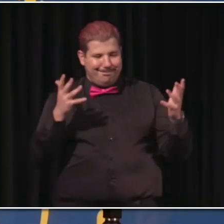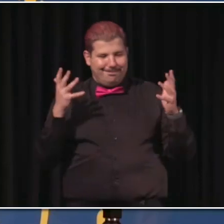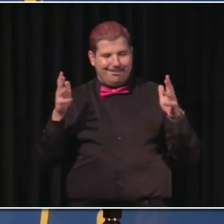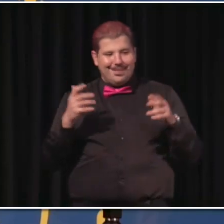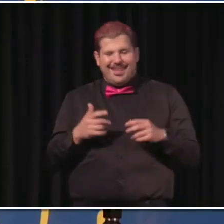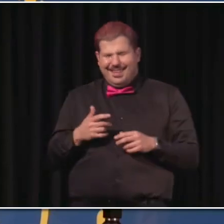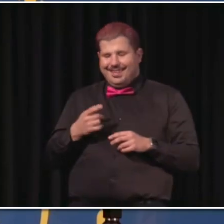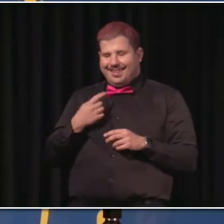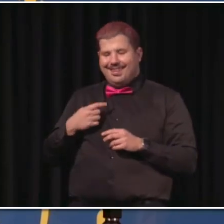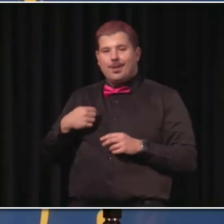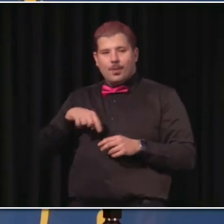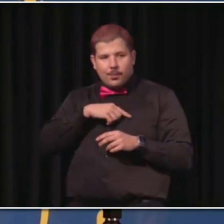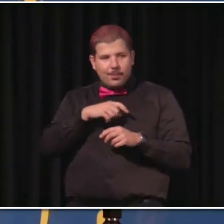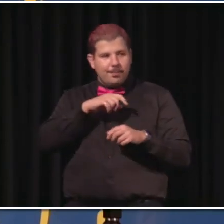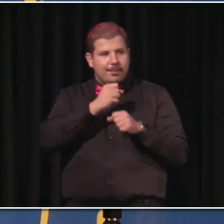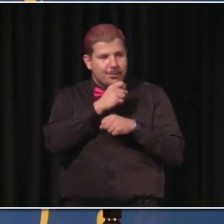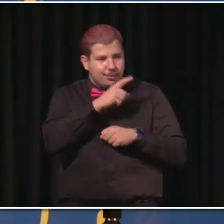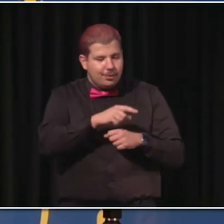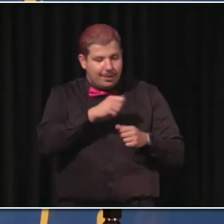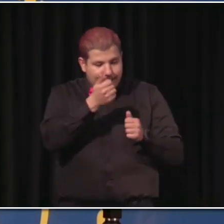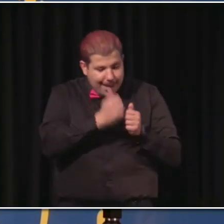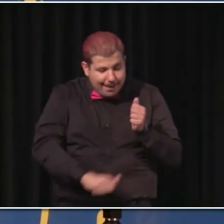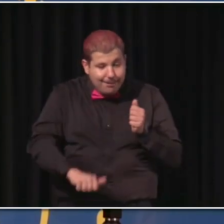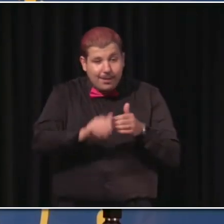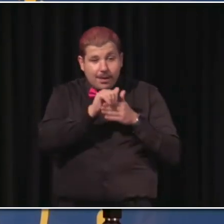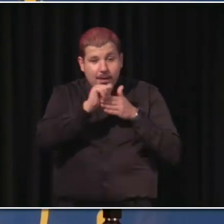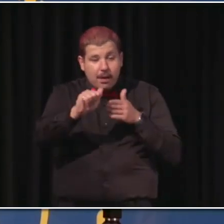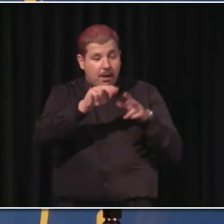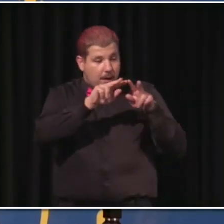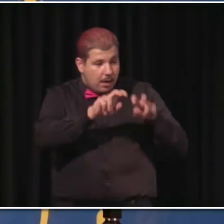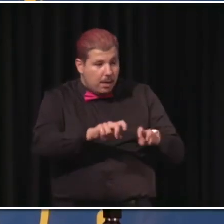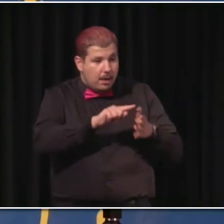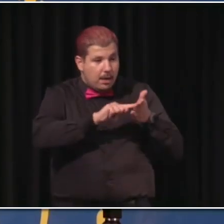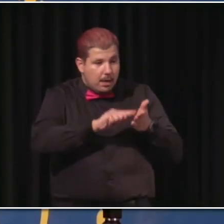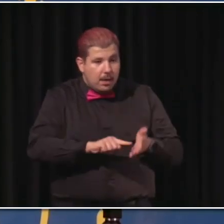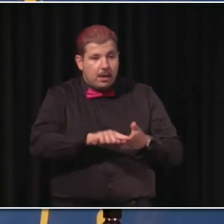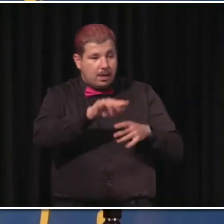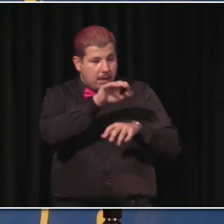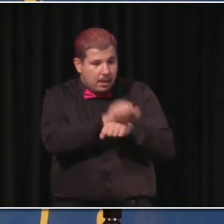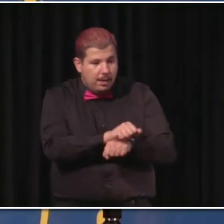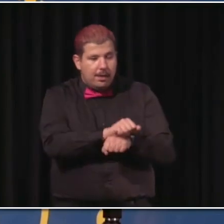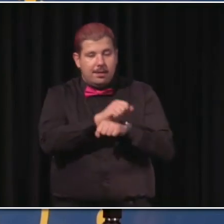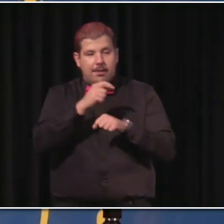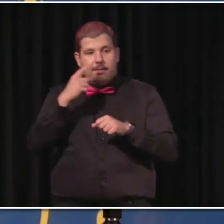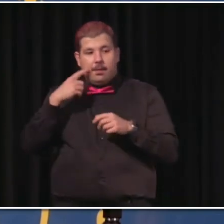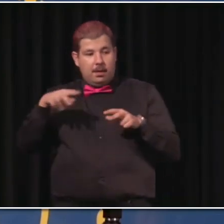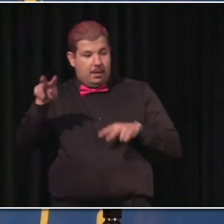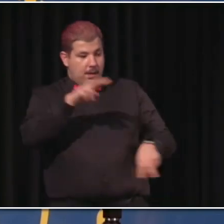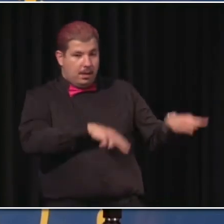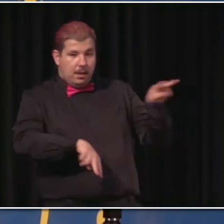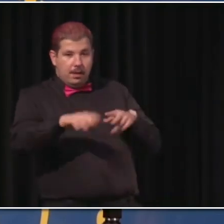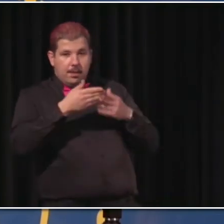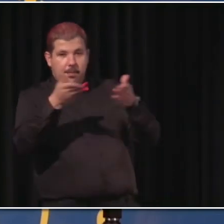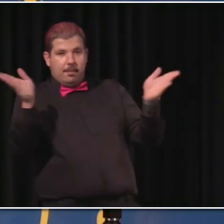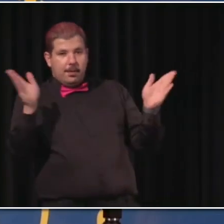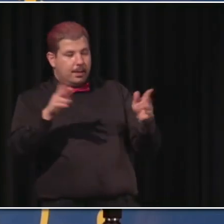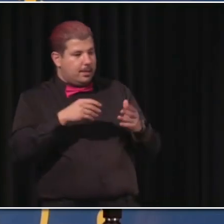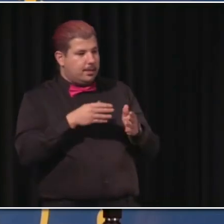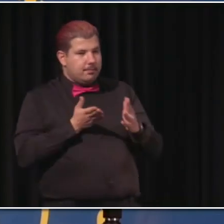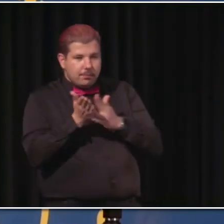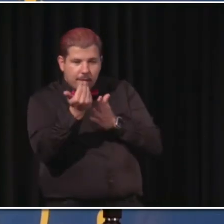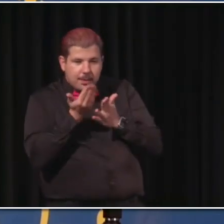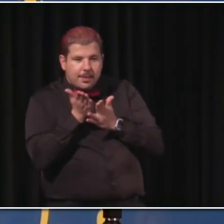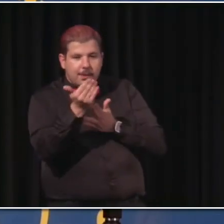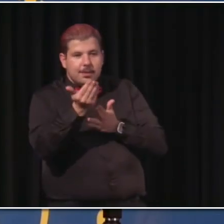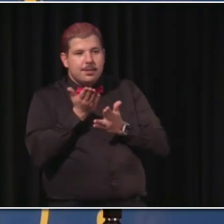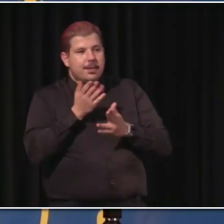And we can make sure every dollar is audited and lockboxed with public oversight, transparency,